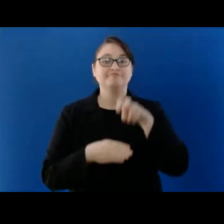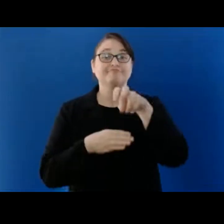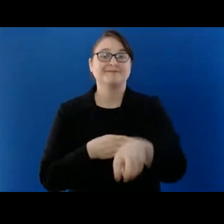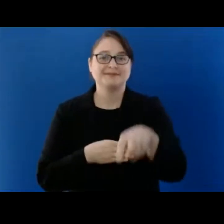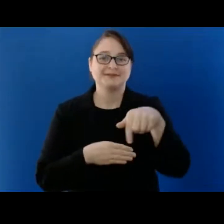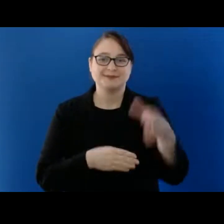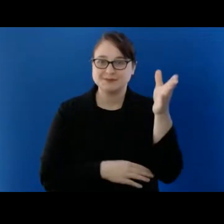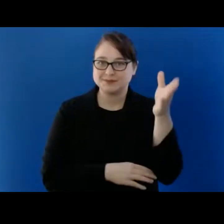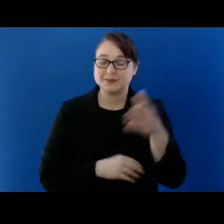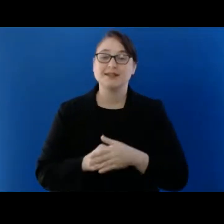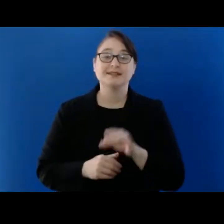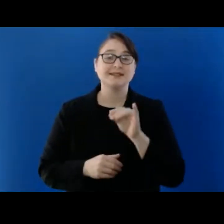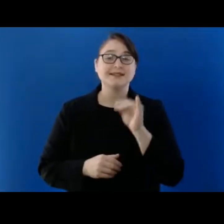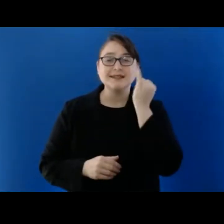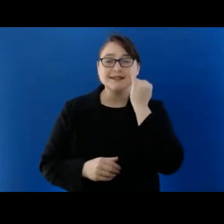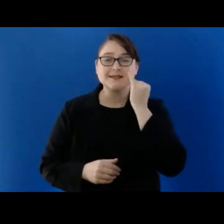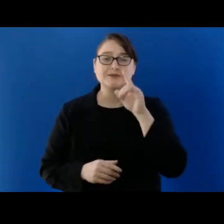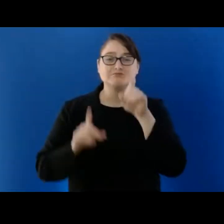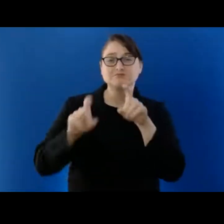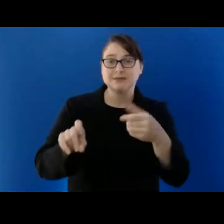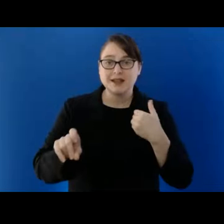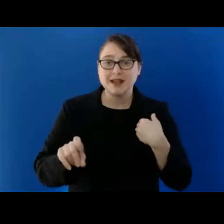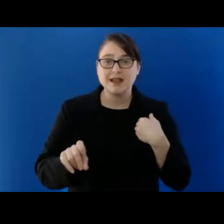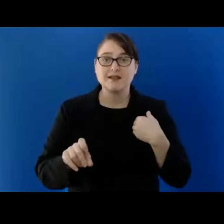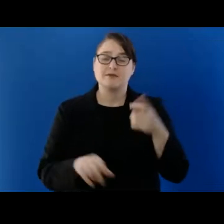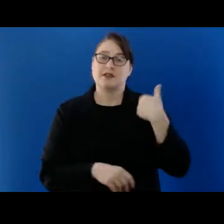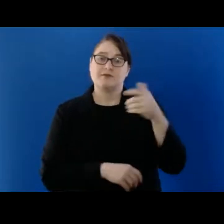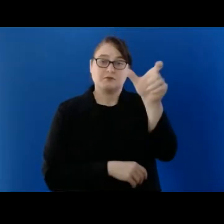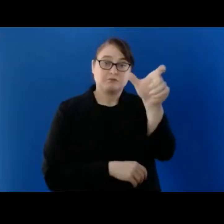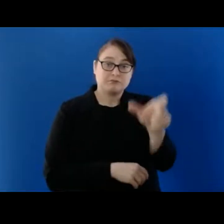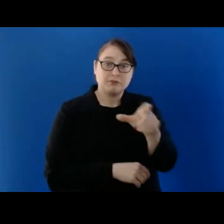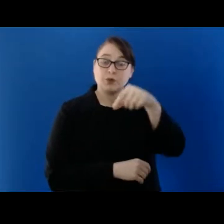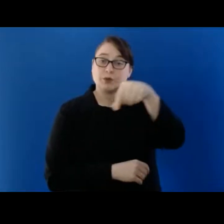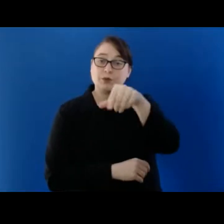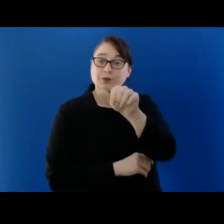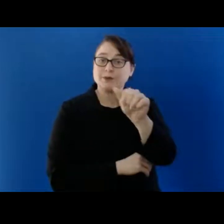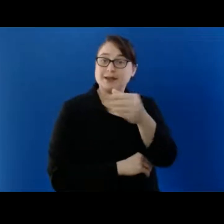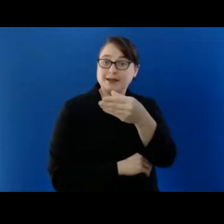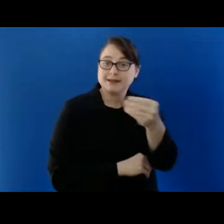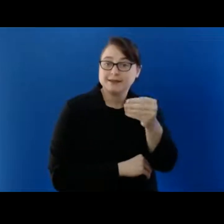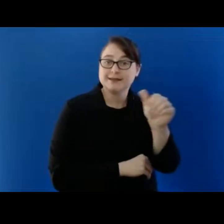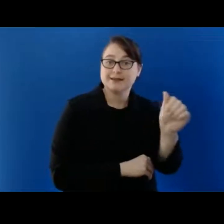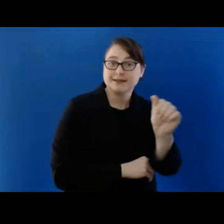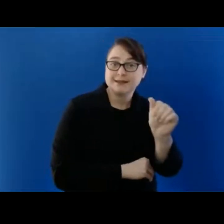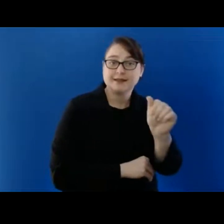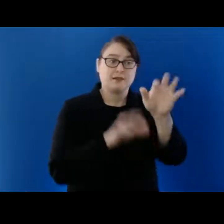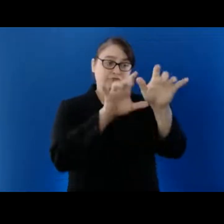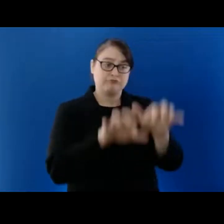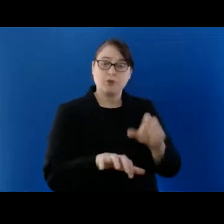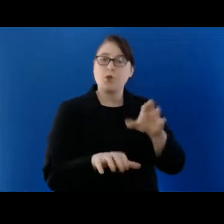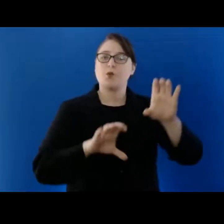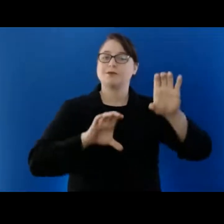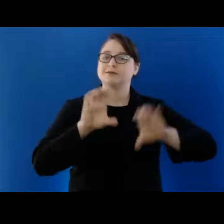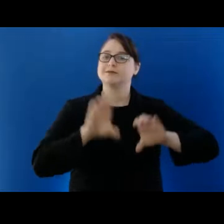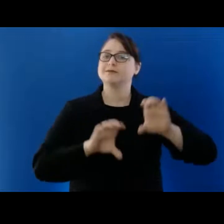the presentation, please feel free to throw them in our Q&A or chat them in the chat box. We look forward to this